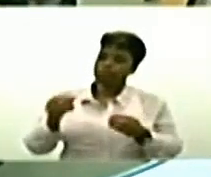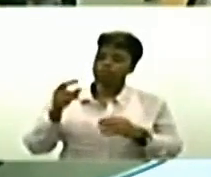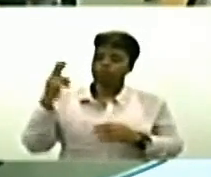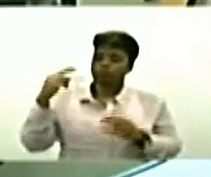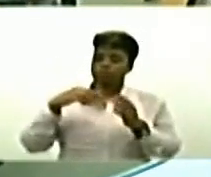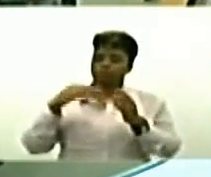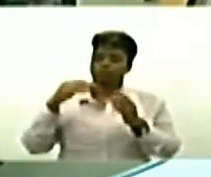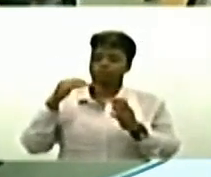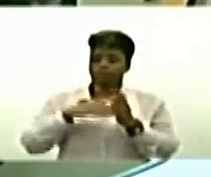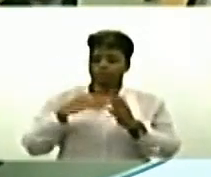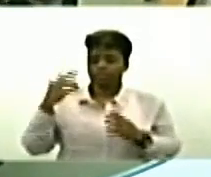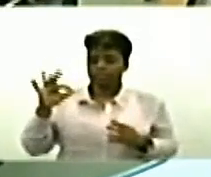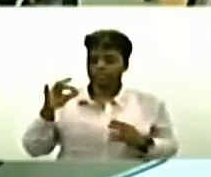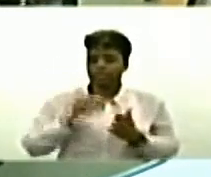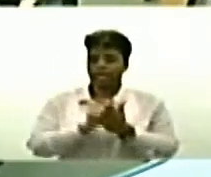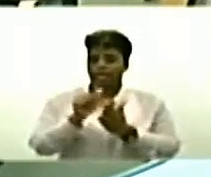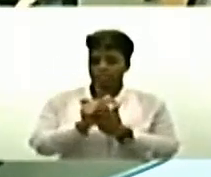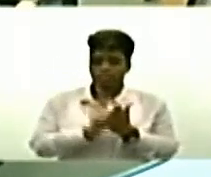2018.